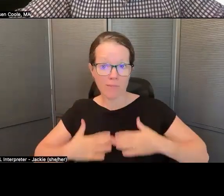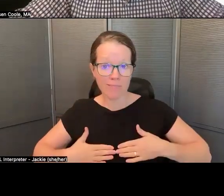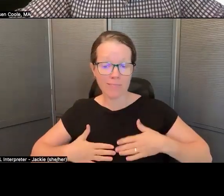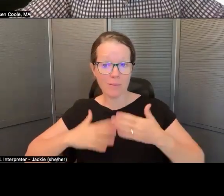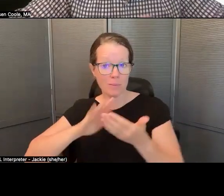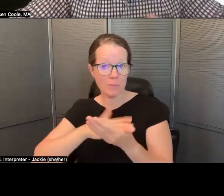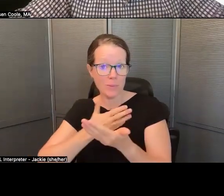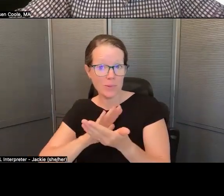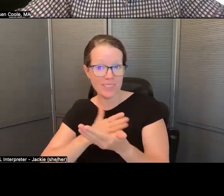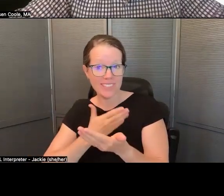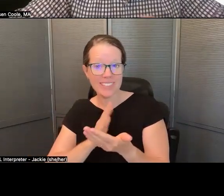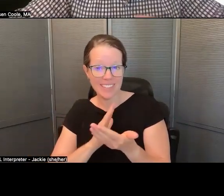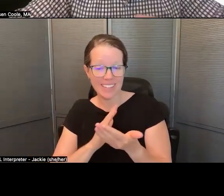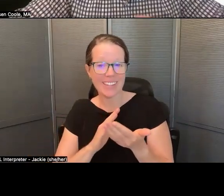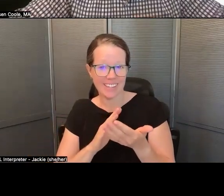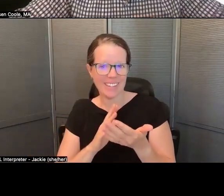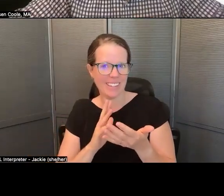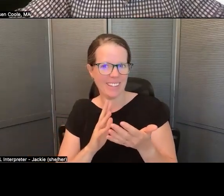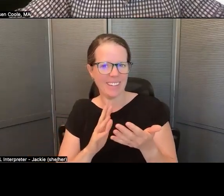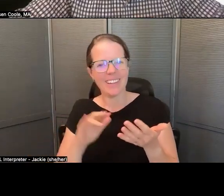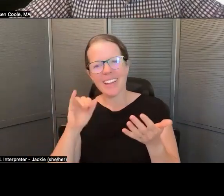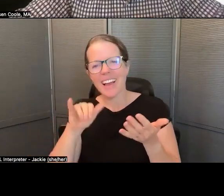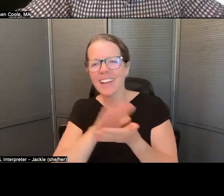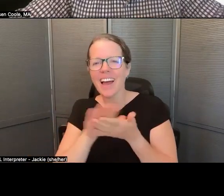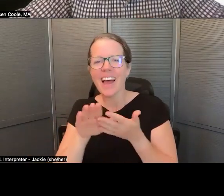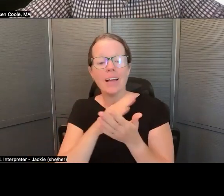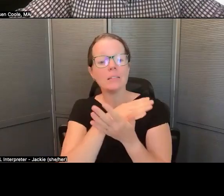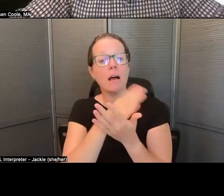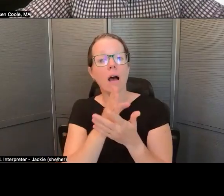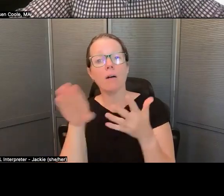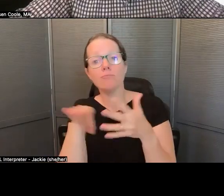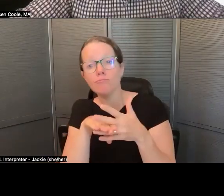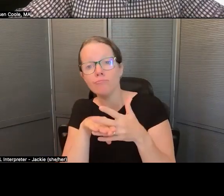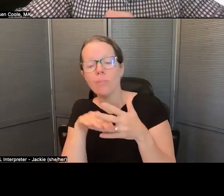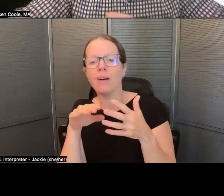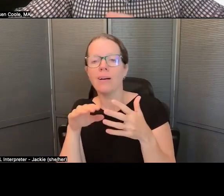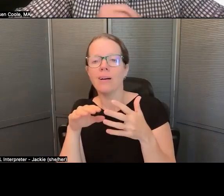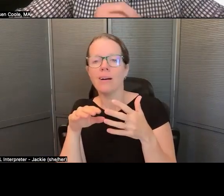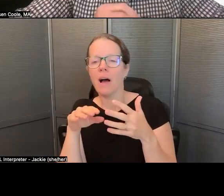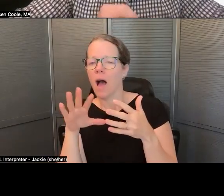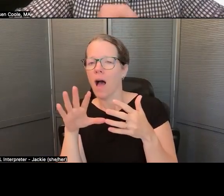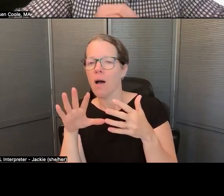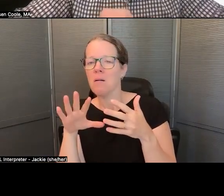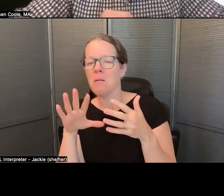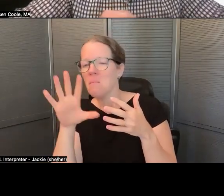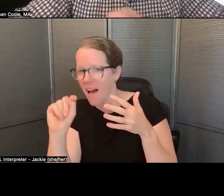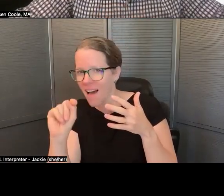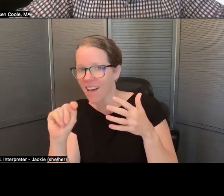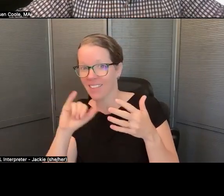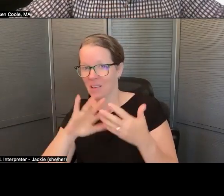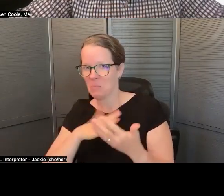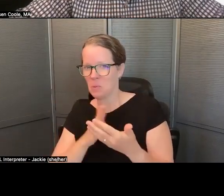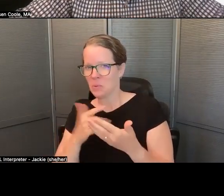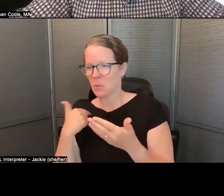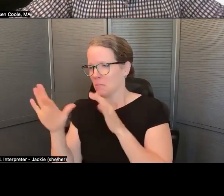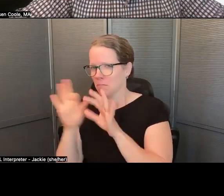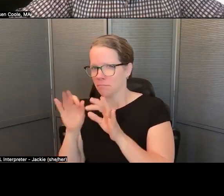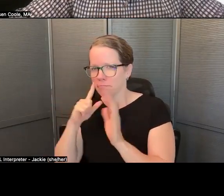break in the middle. But what was great about that is that we were able to tailor the music to a specific age